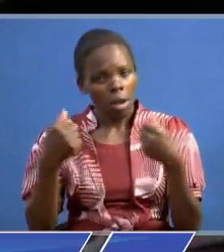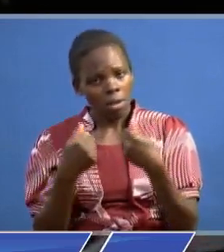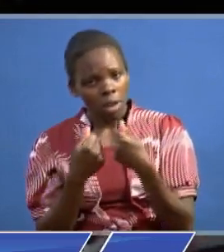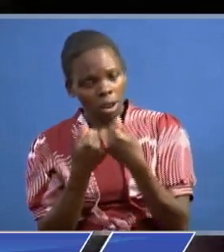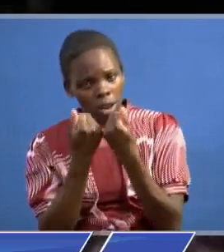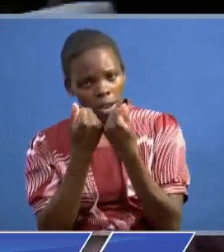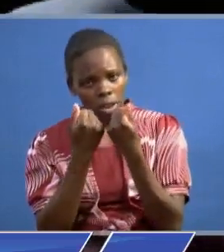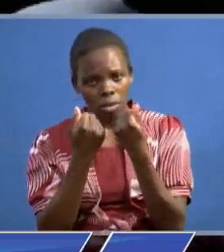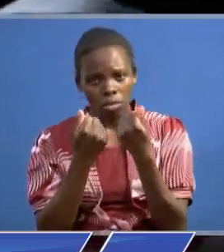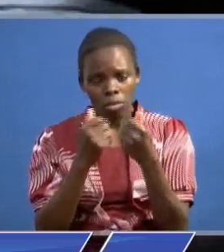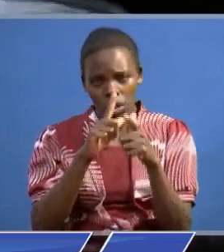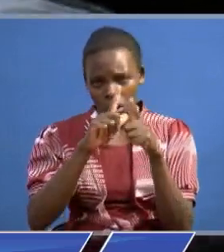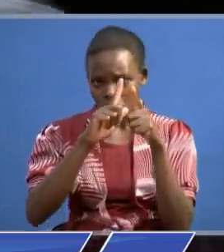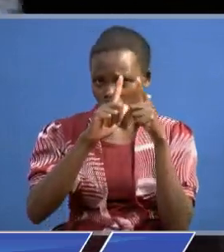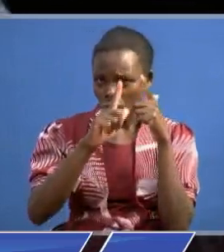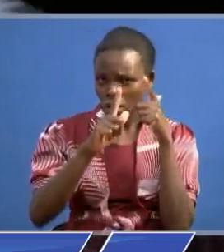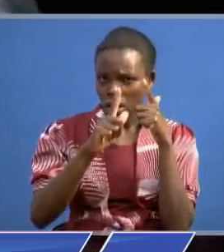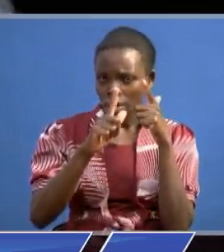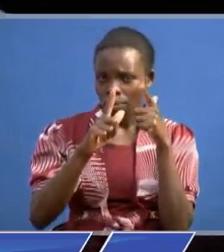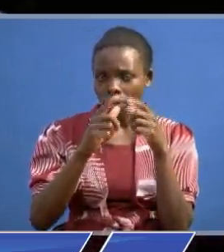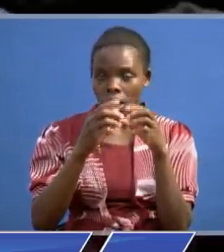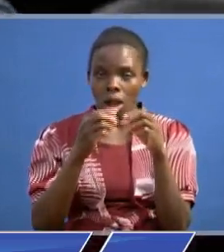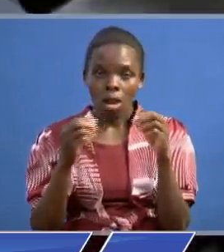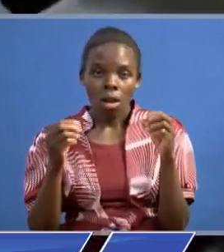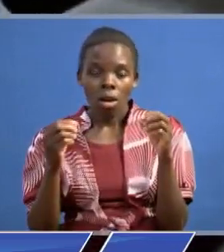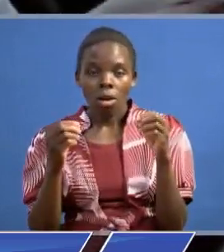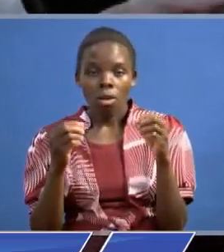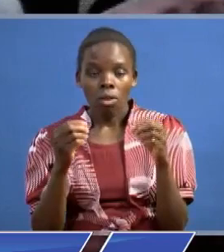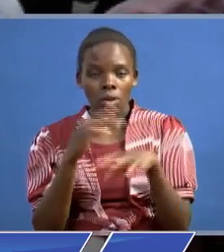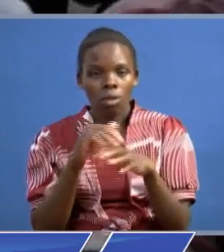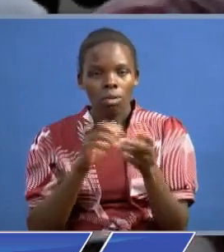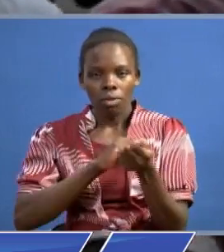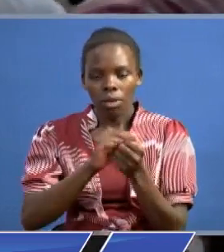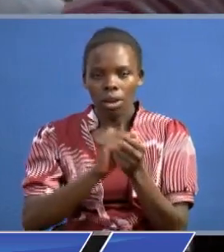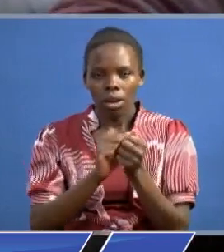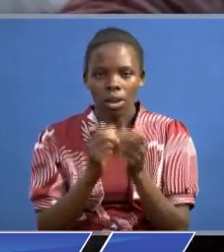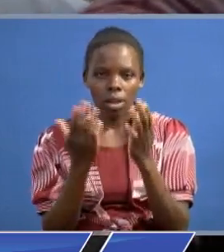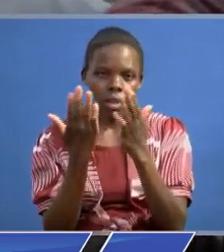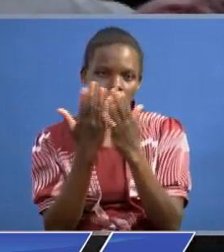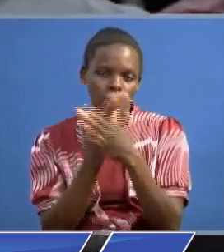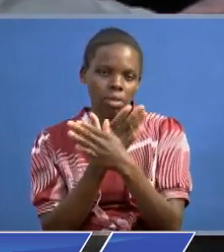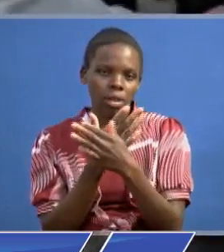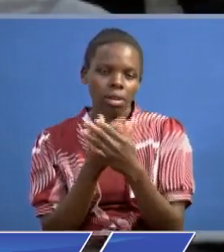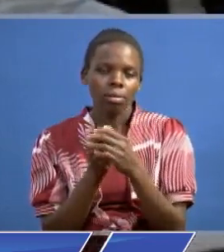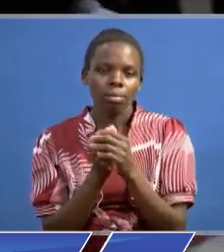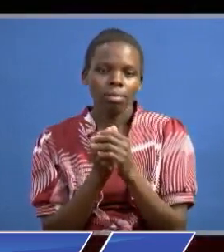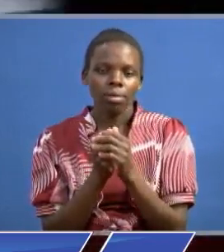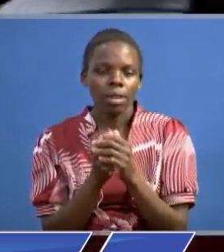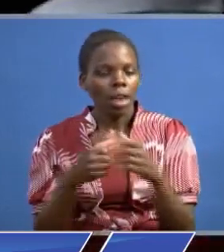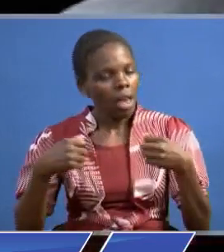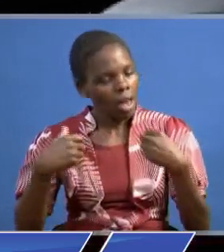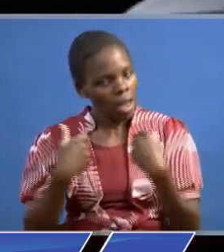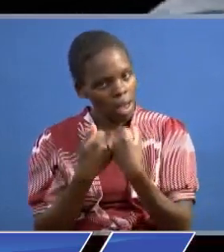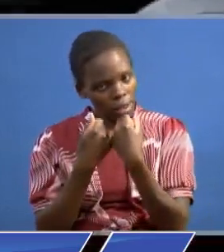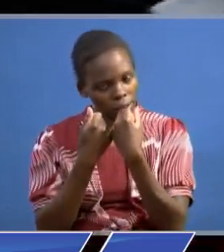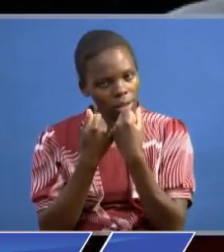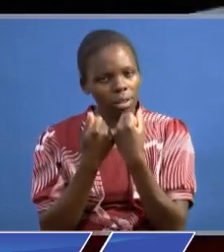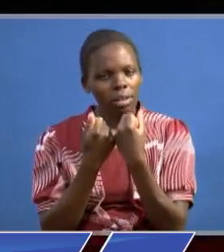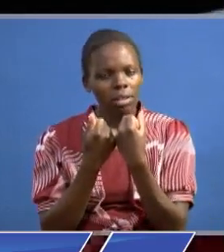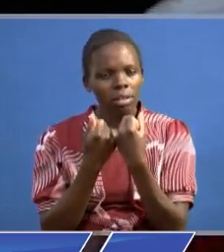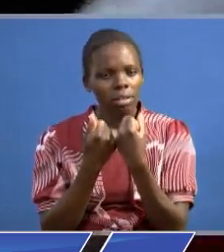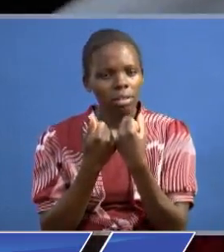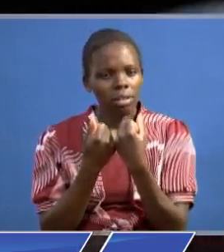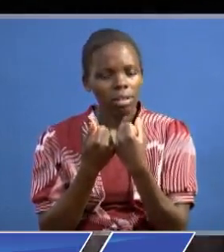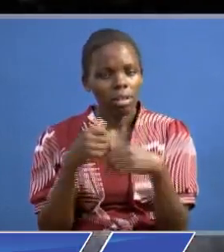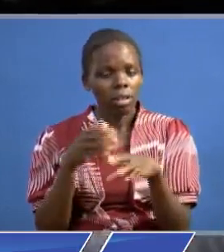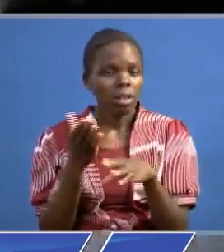near Gede along the Malindi Mombasa Highway on Friday evening. The accident, which has been described as worse in the